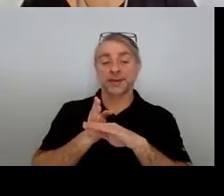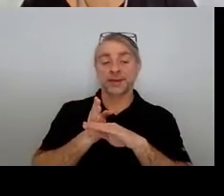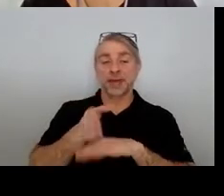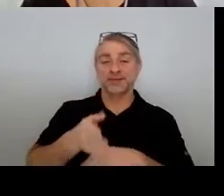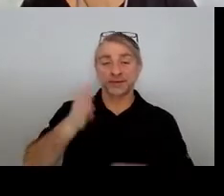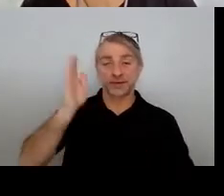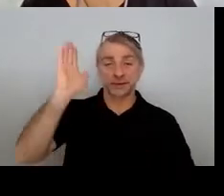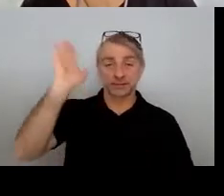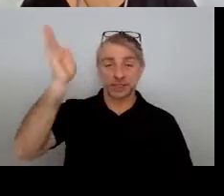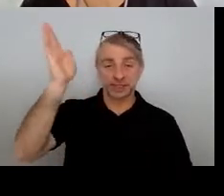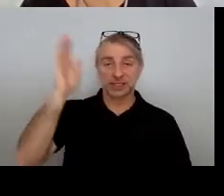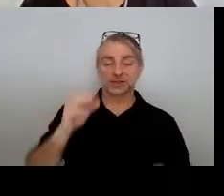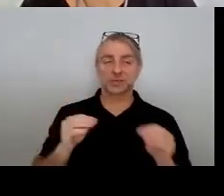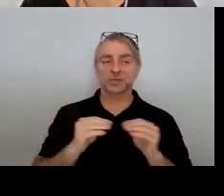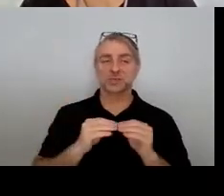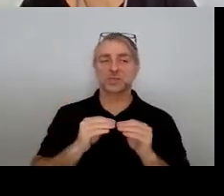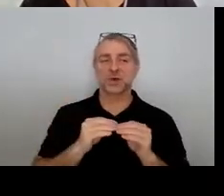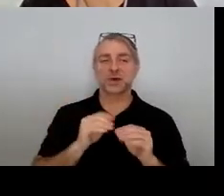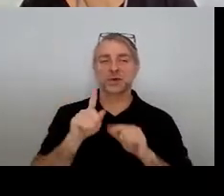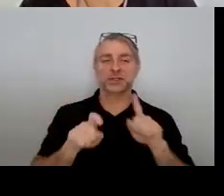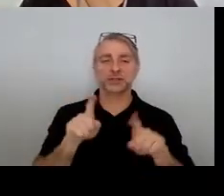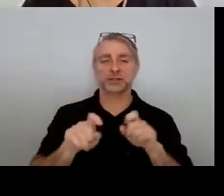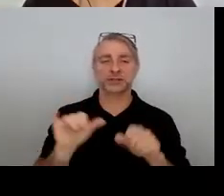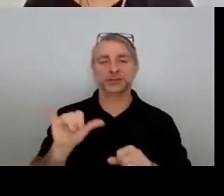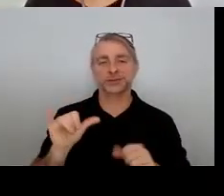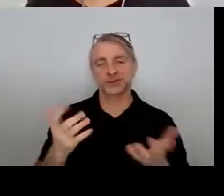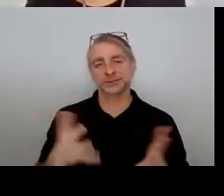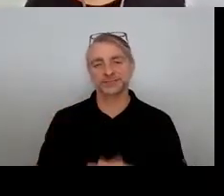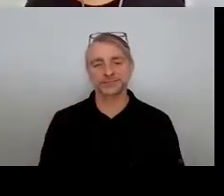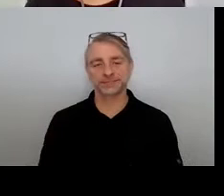session for questions too. So